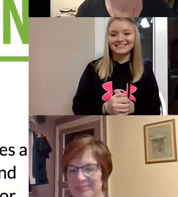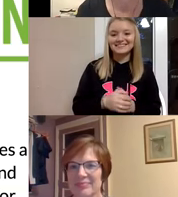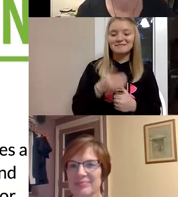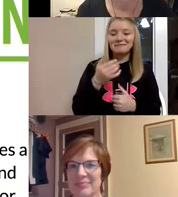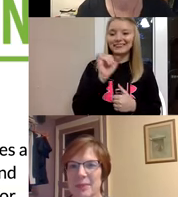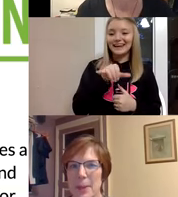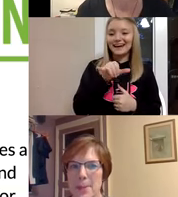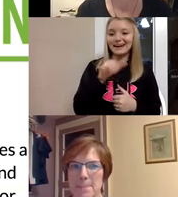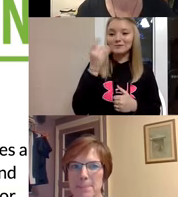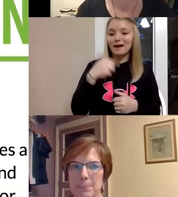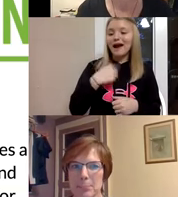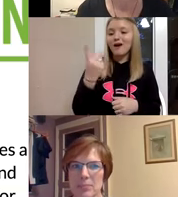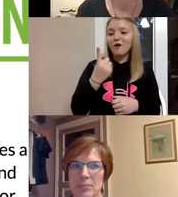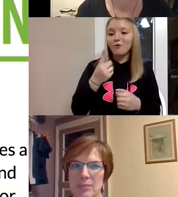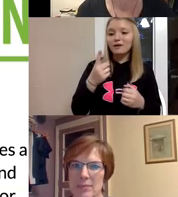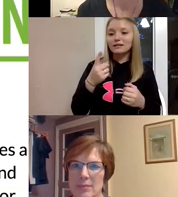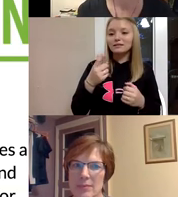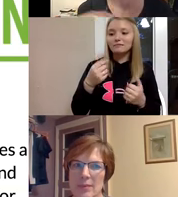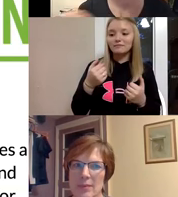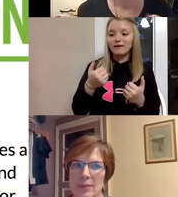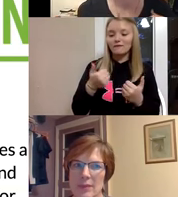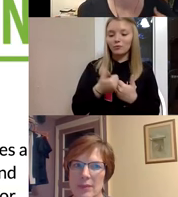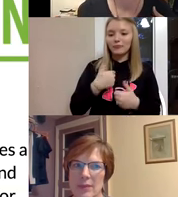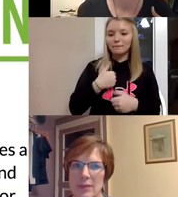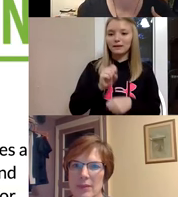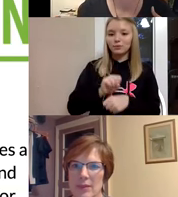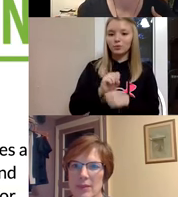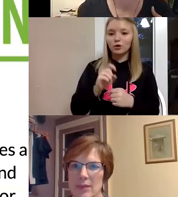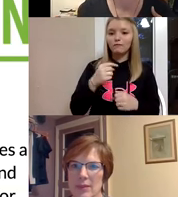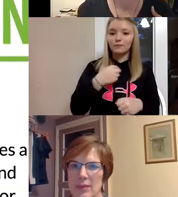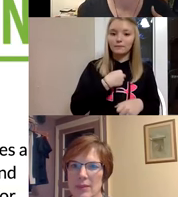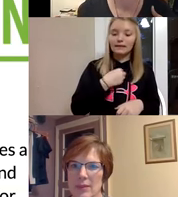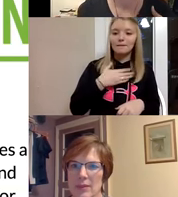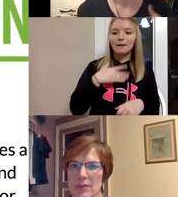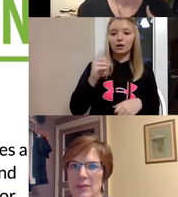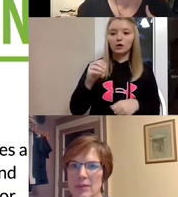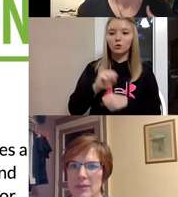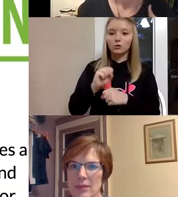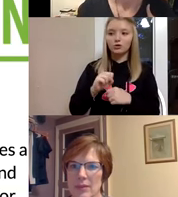So that's why I keep it with me at work. It's for me and it's for my coworkers because we're all in it together.